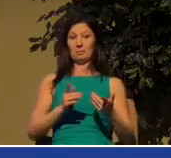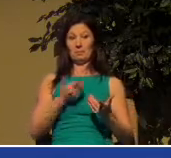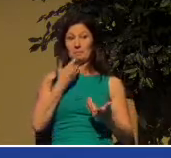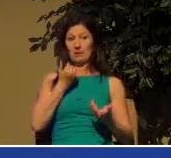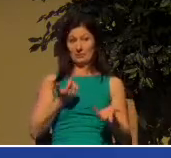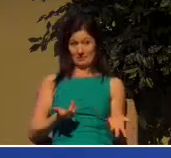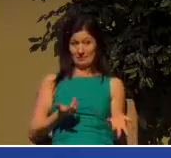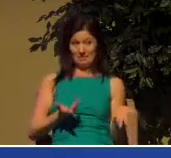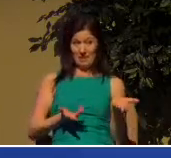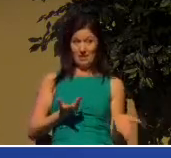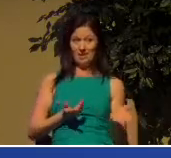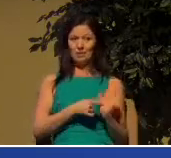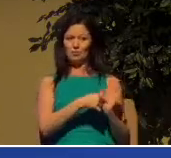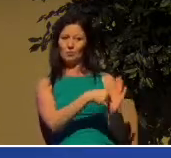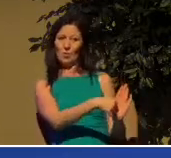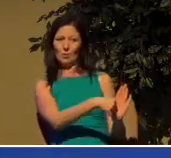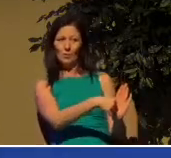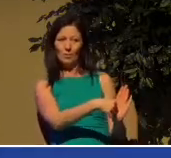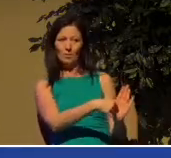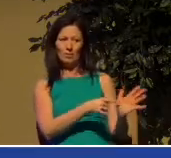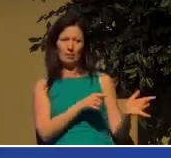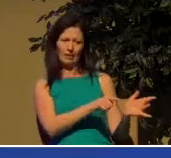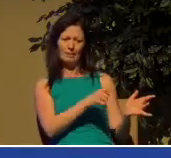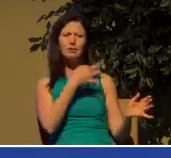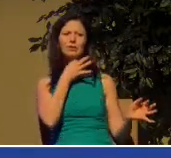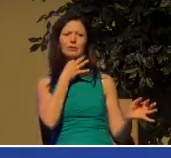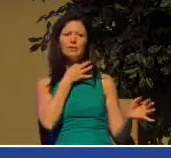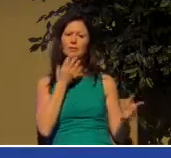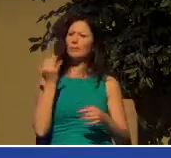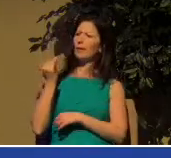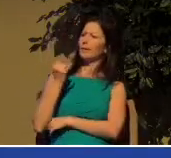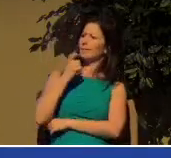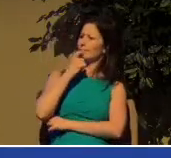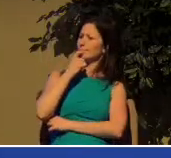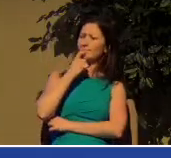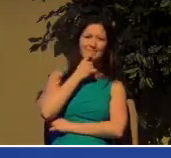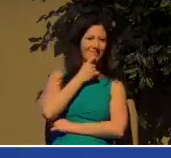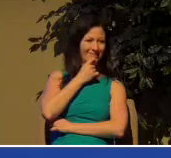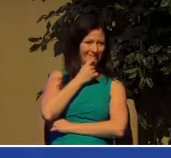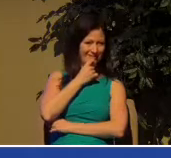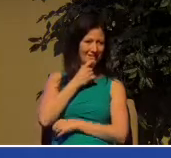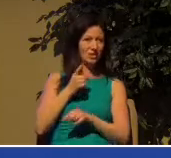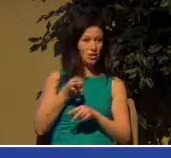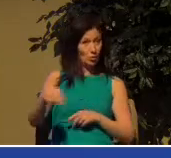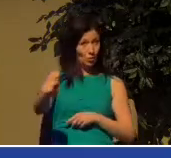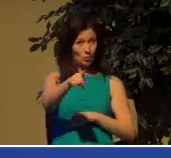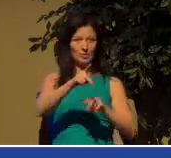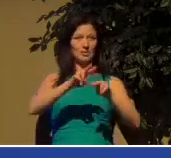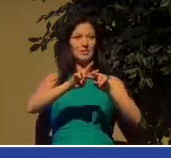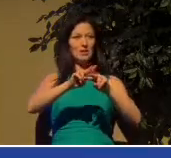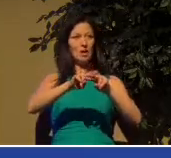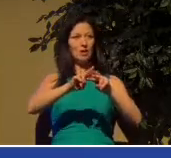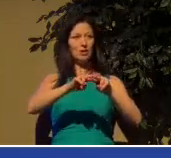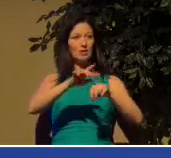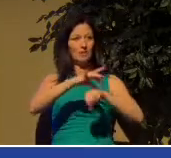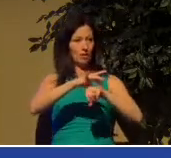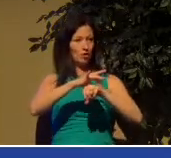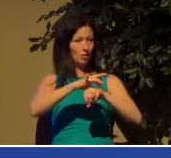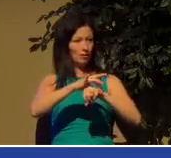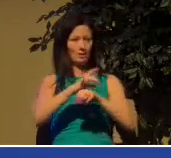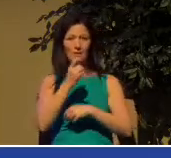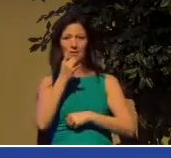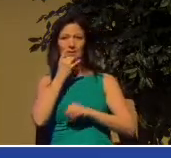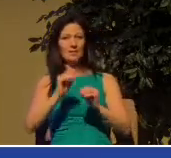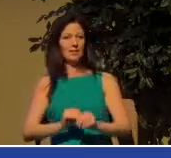to change their lives by coming to faith in Jesus. Salt of the earth, light of the world. Now,